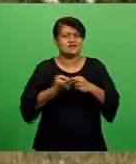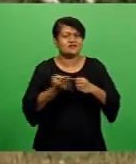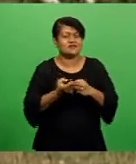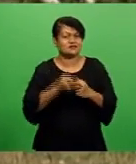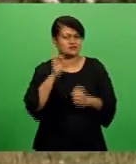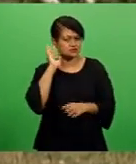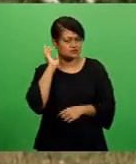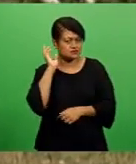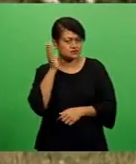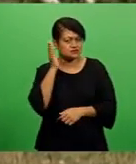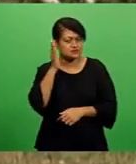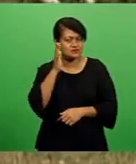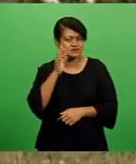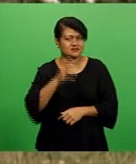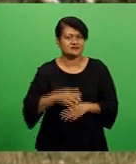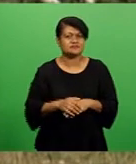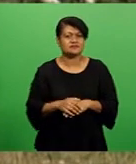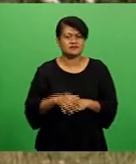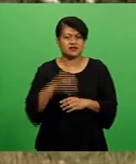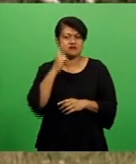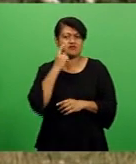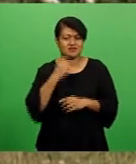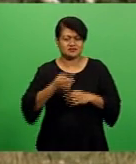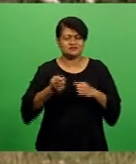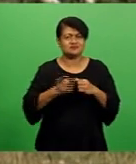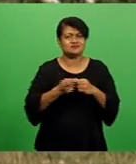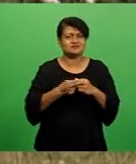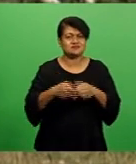included repairing the roof on the